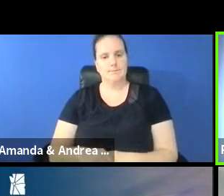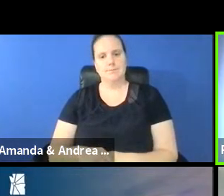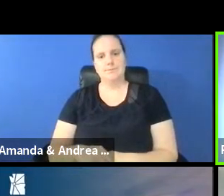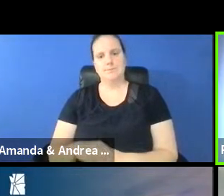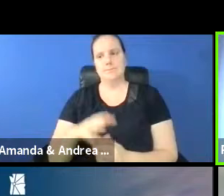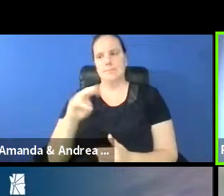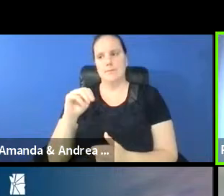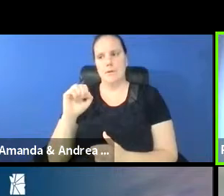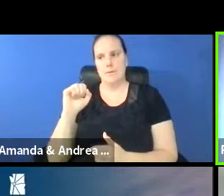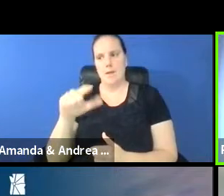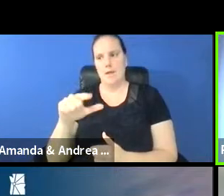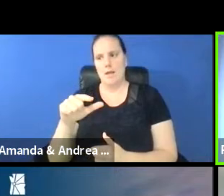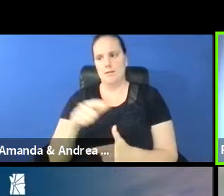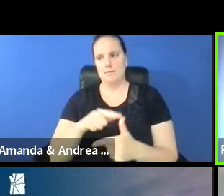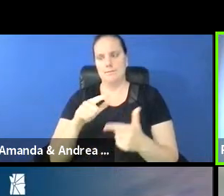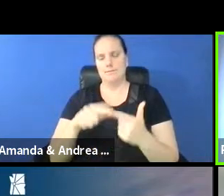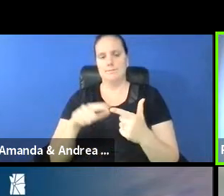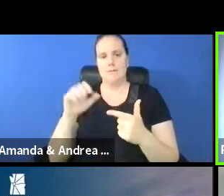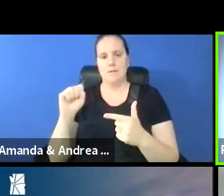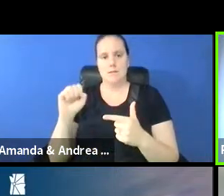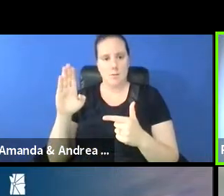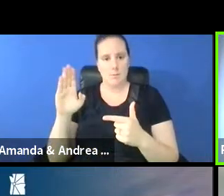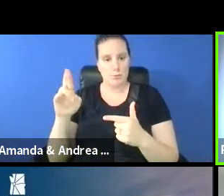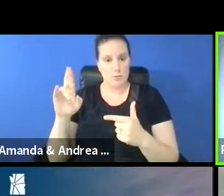Meg and then Sabrina.